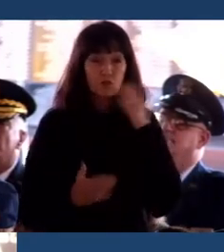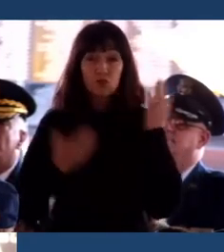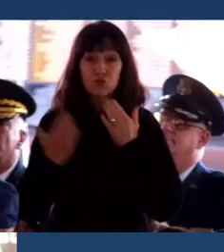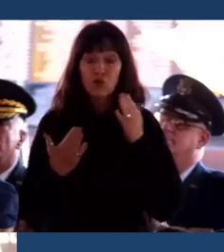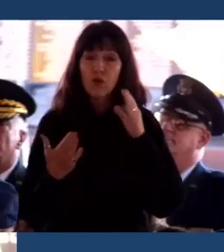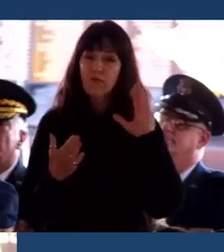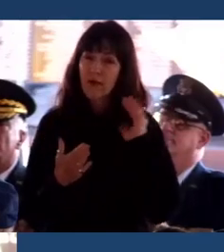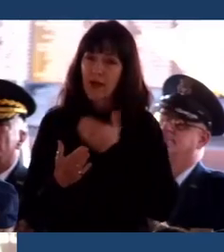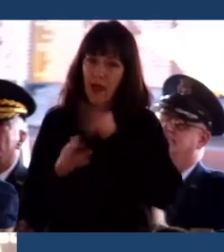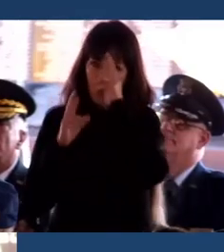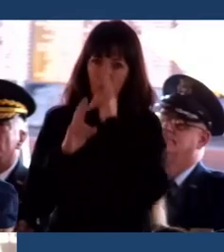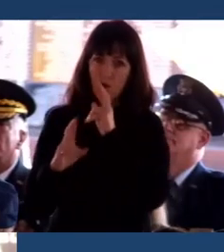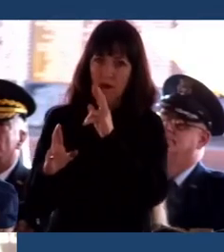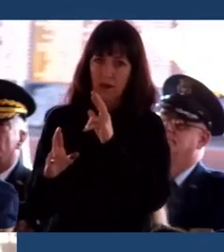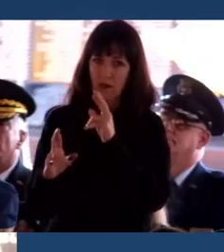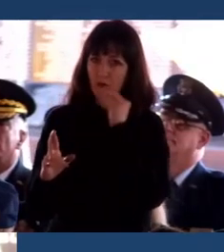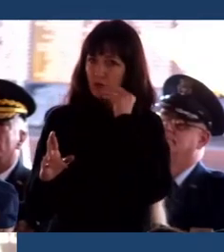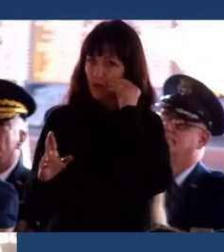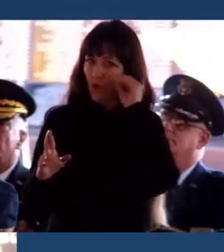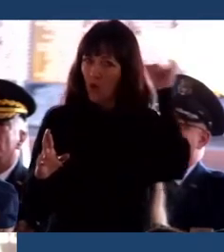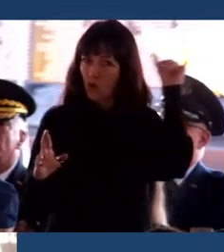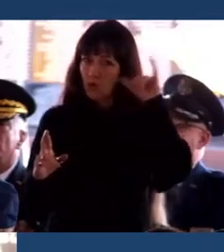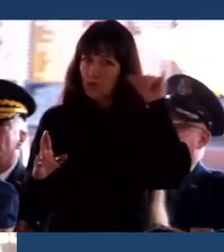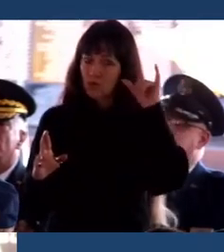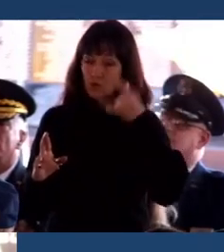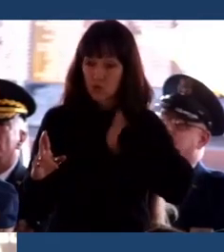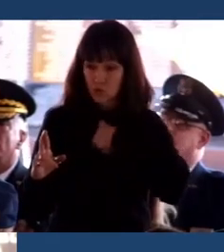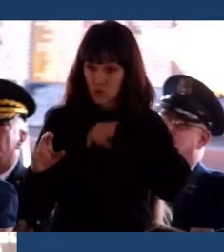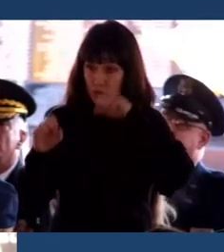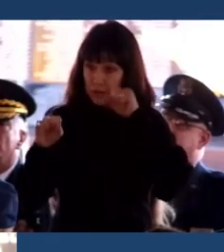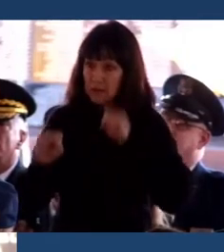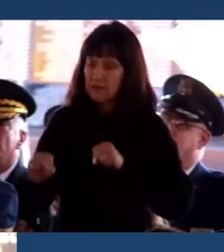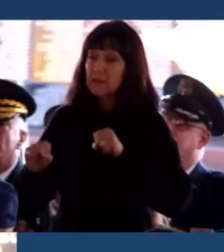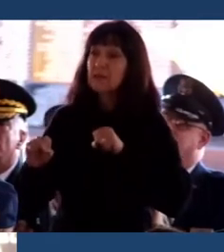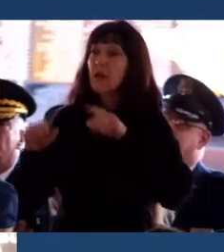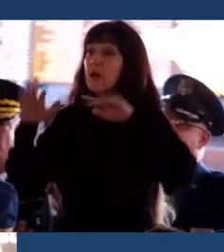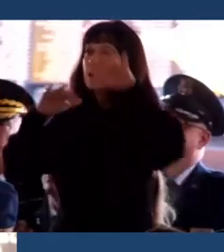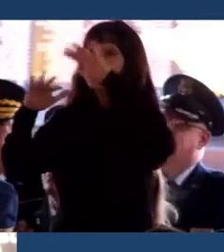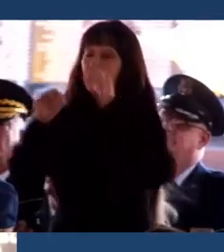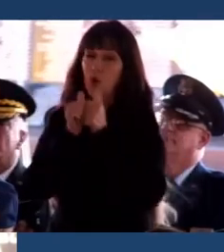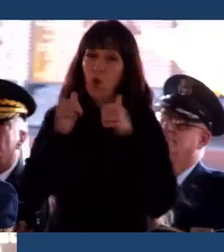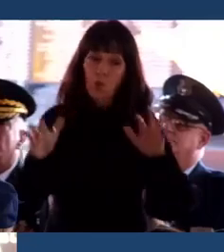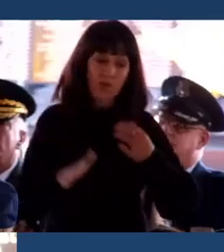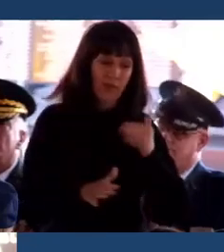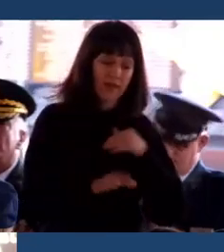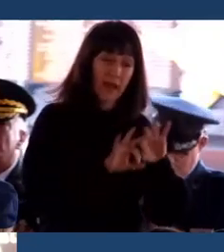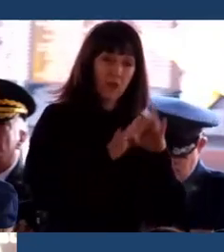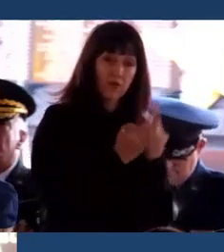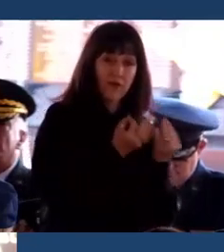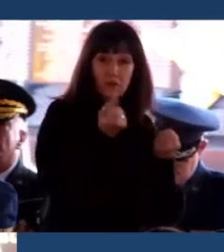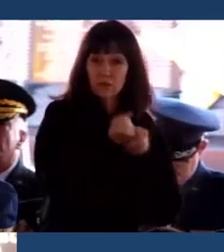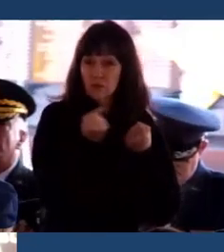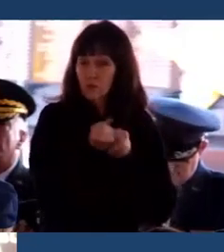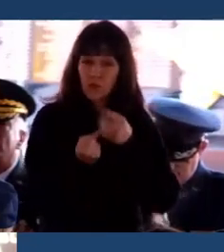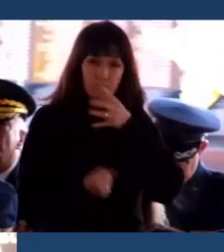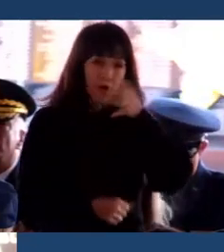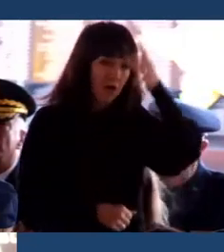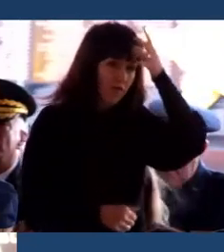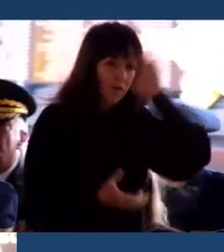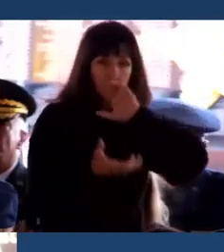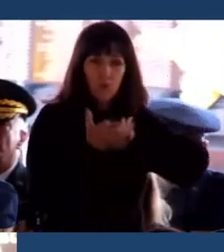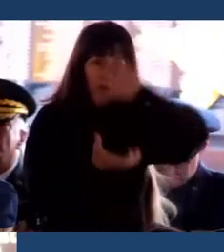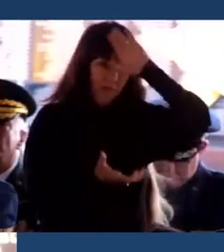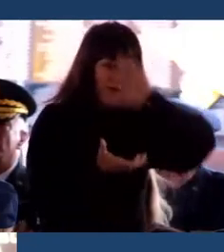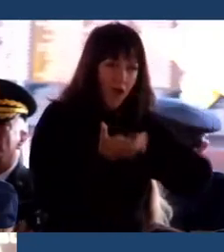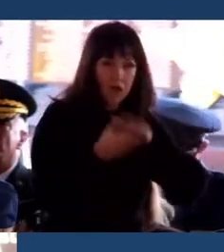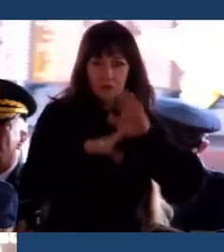front. We could not carry our duties without the critical support of our families, mothers, fathers, wives,